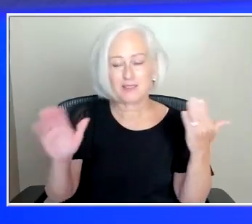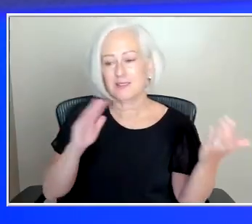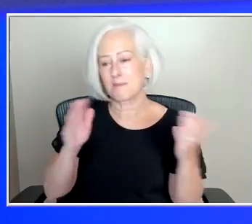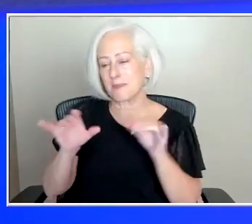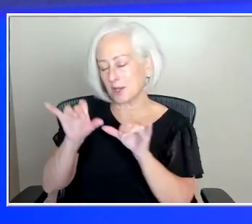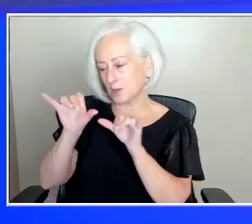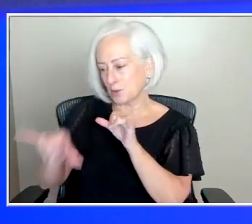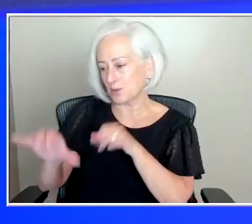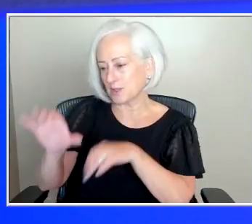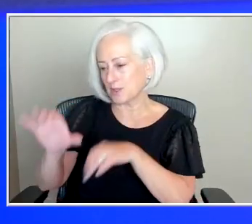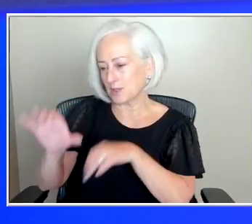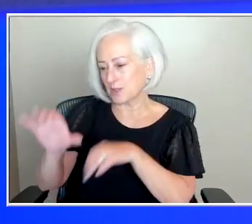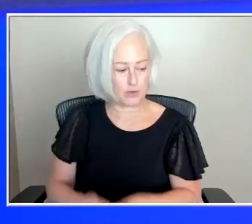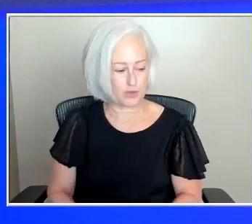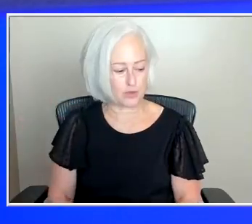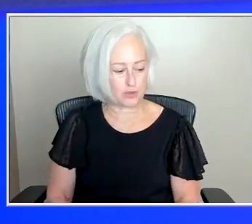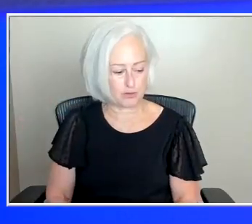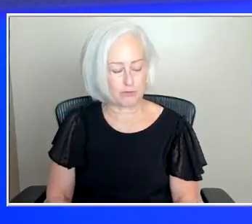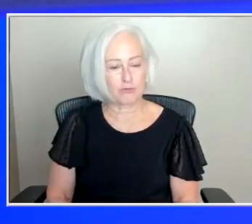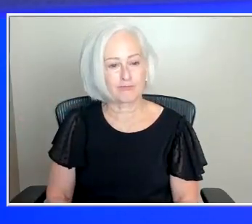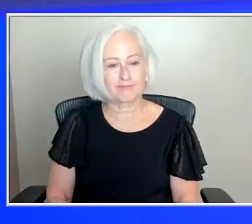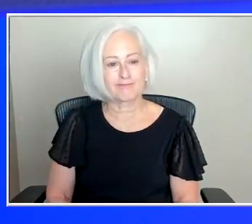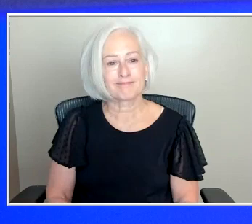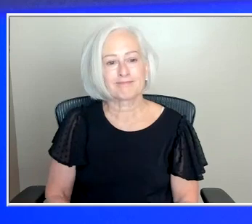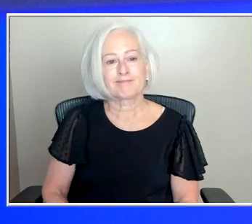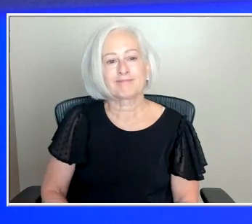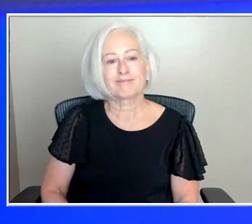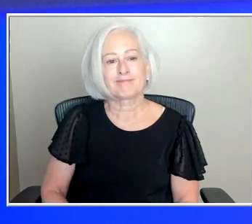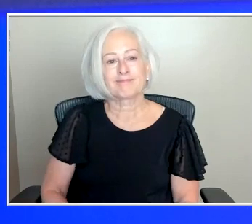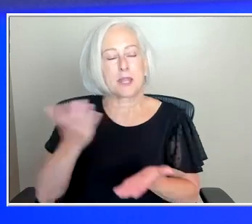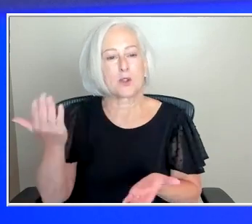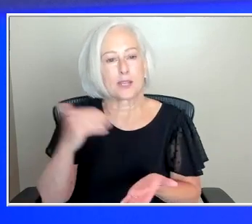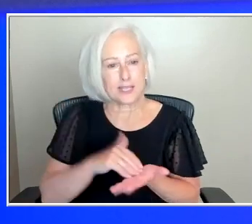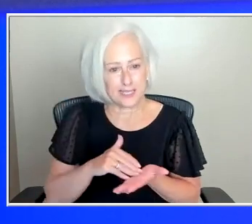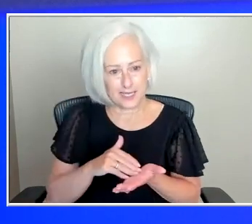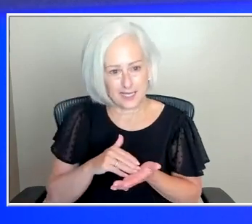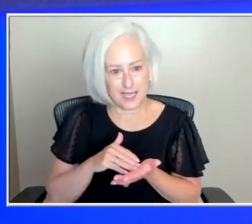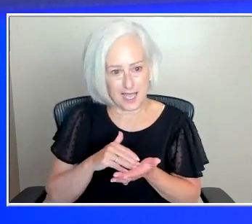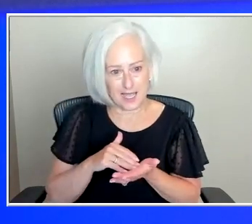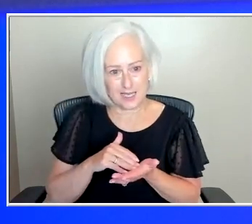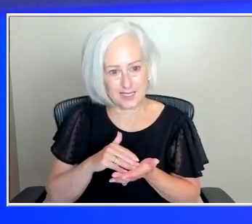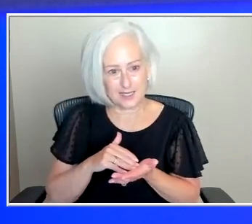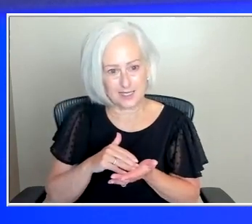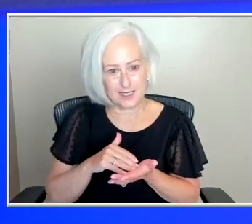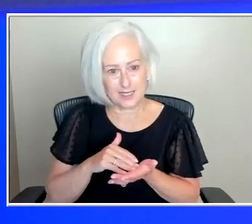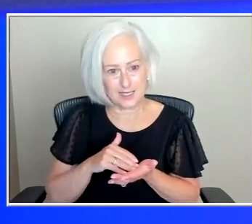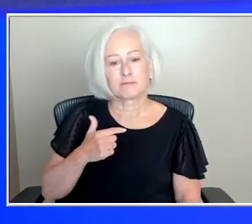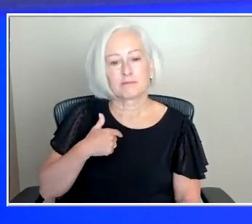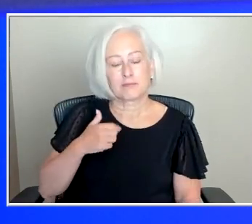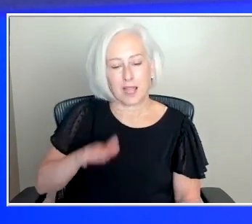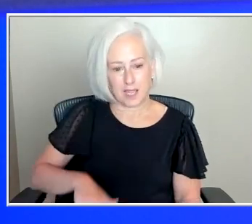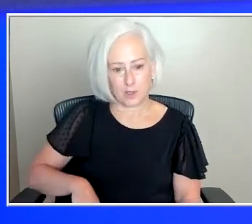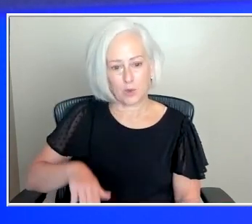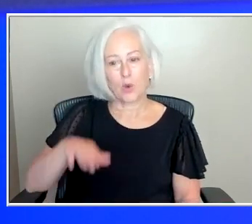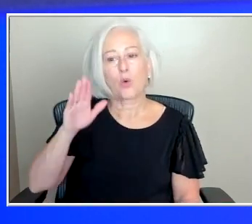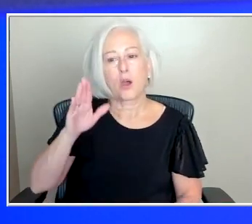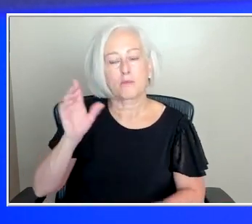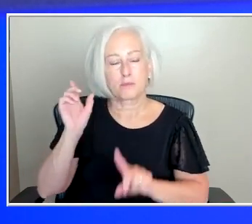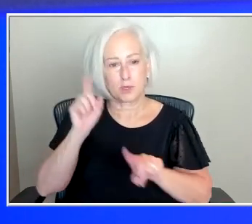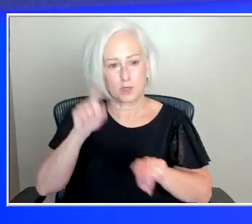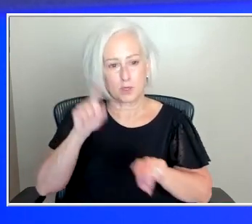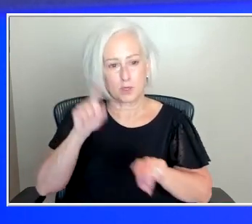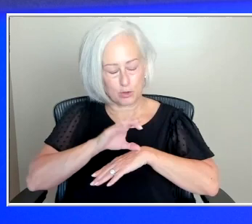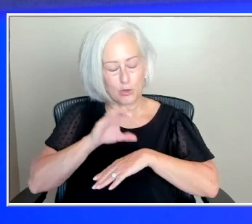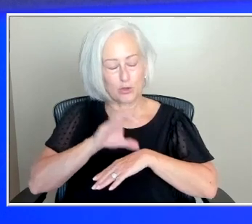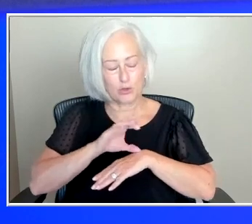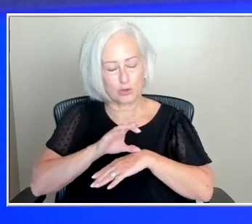I remarried, and I grew up in the church. My background growing up